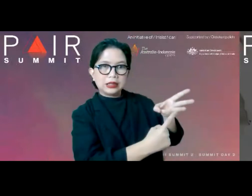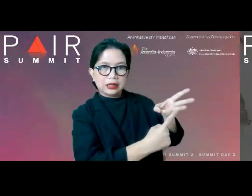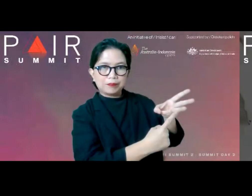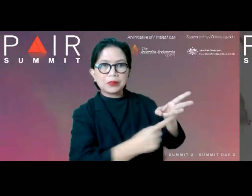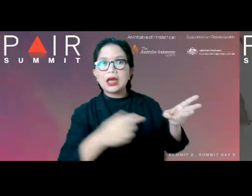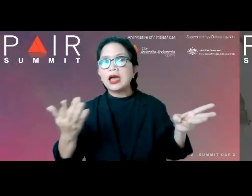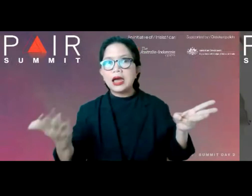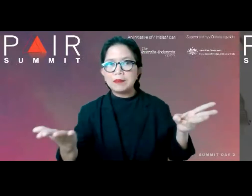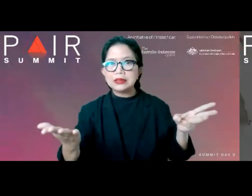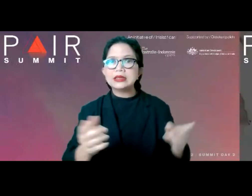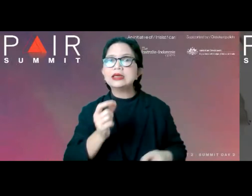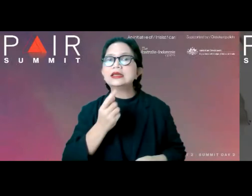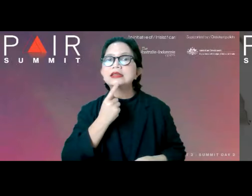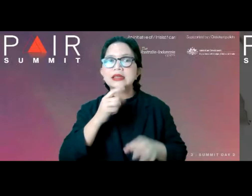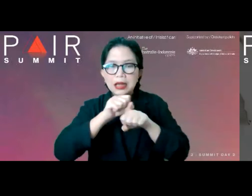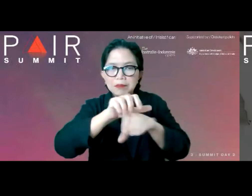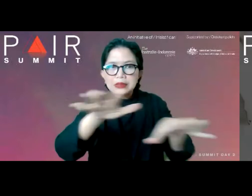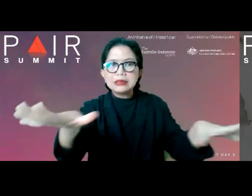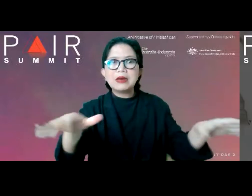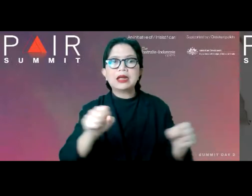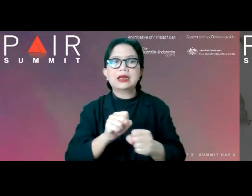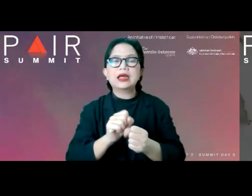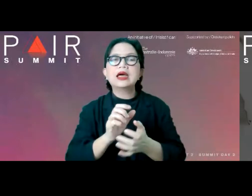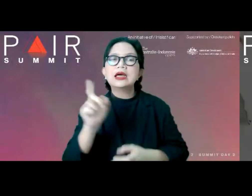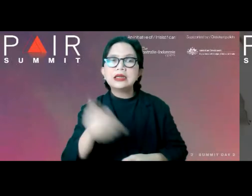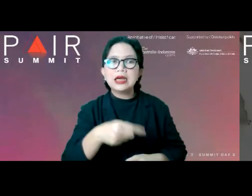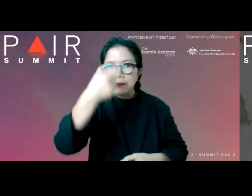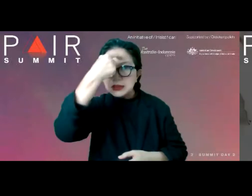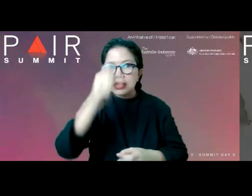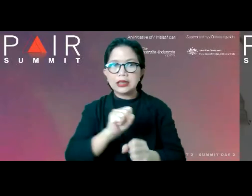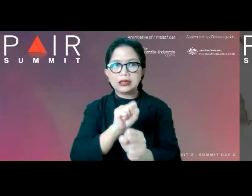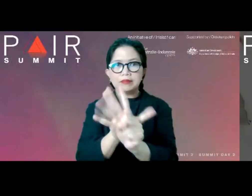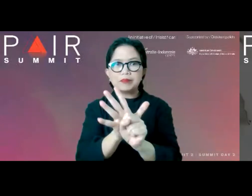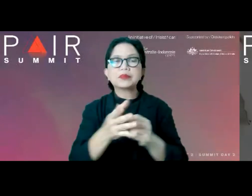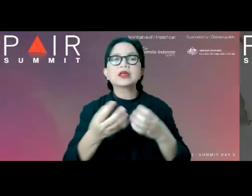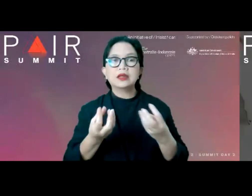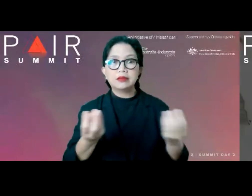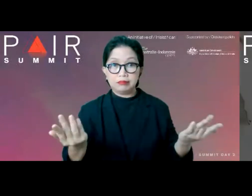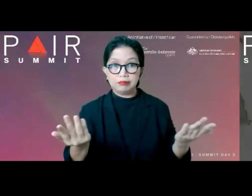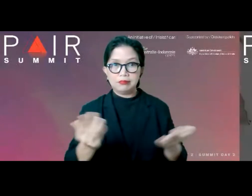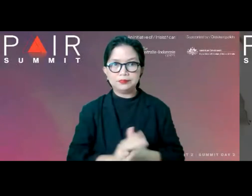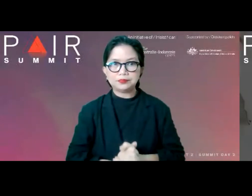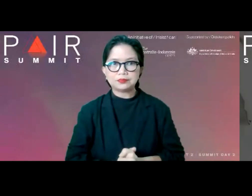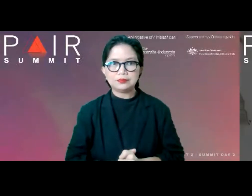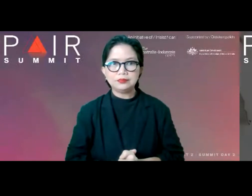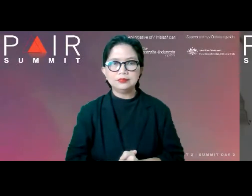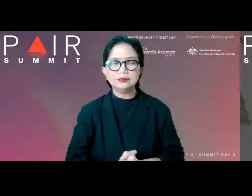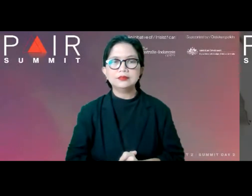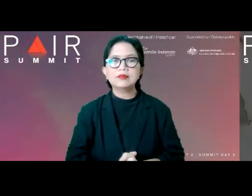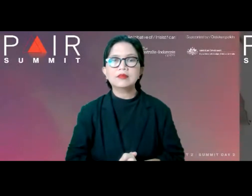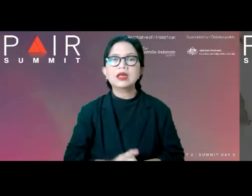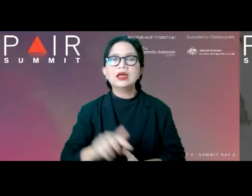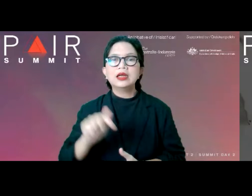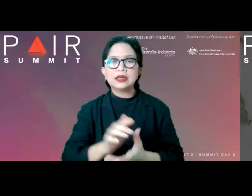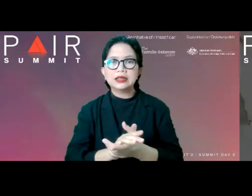epidemiology, some of the breakthroughs due to the spread of vaccines, and then also what is the impact of